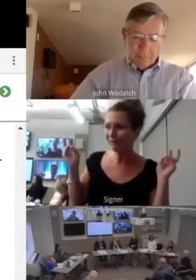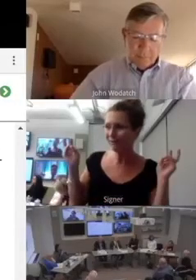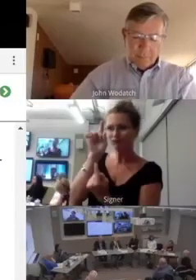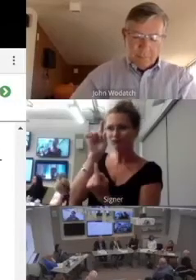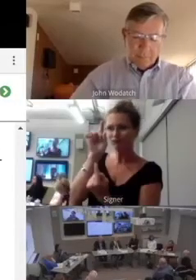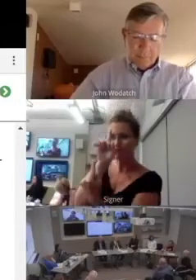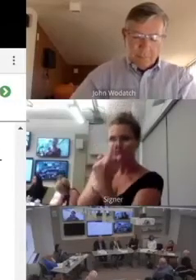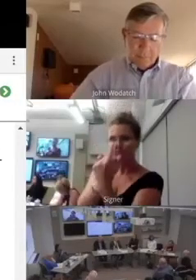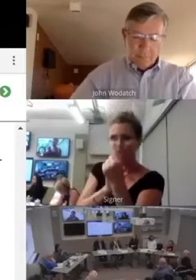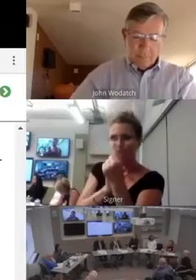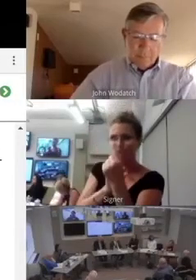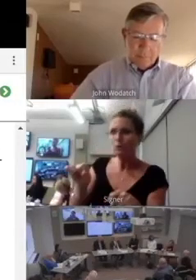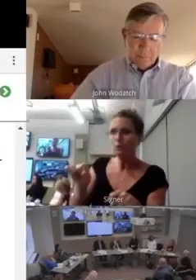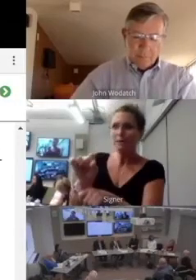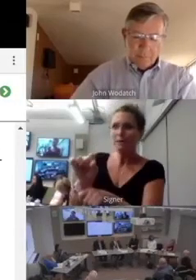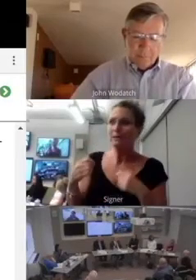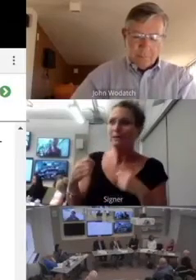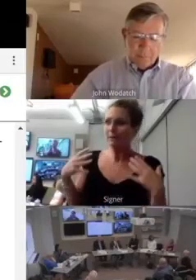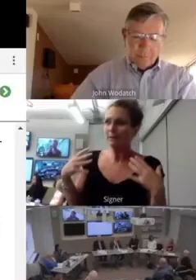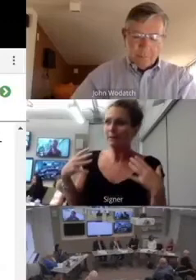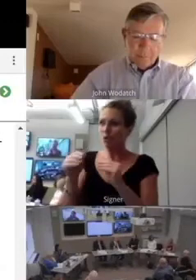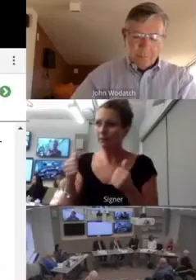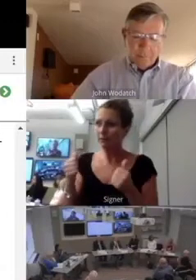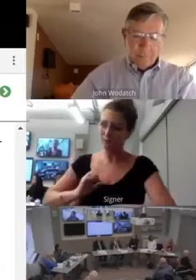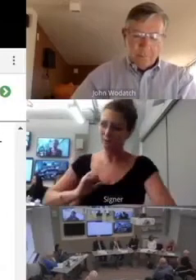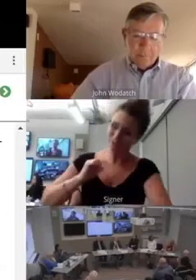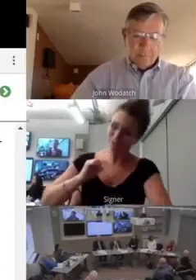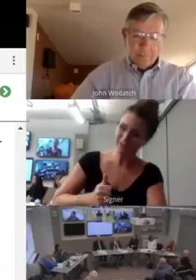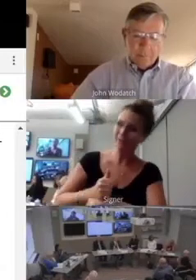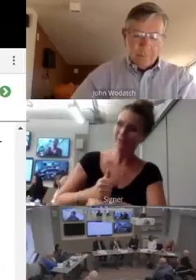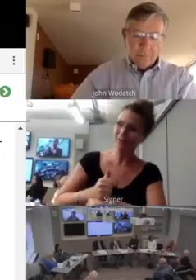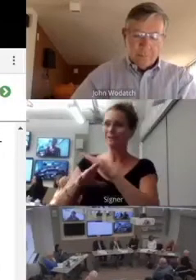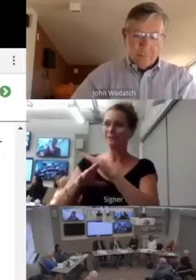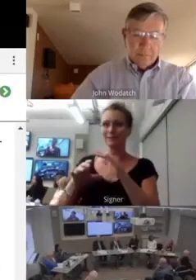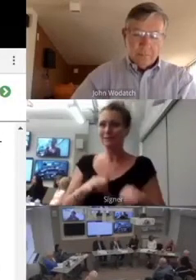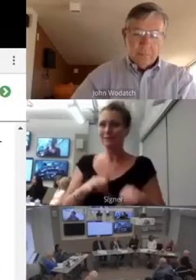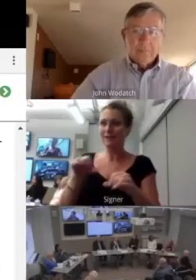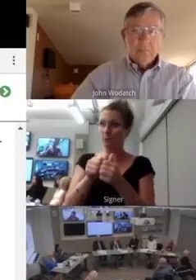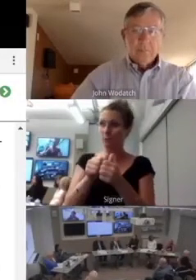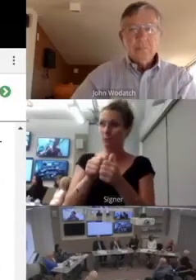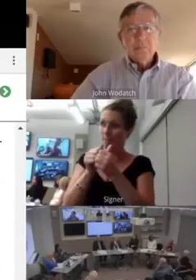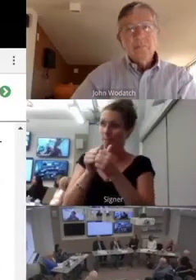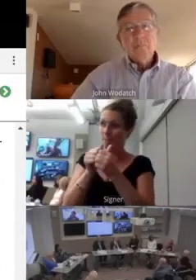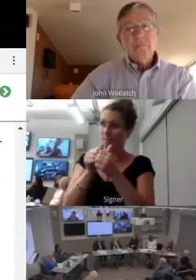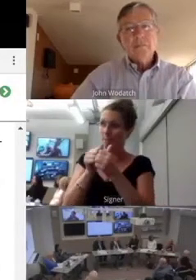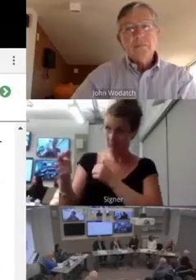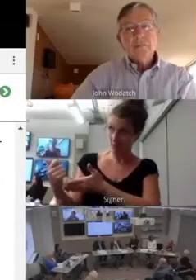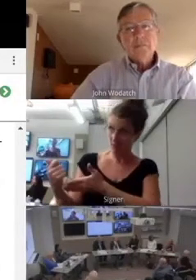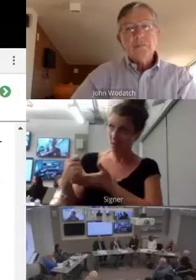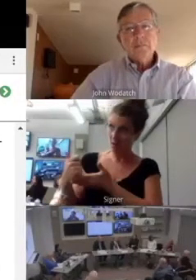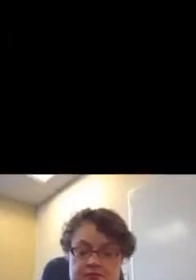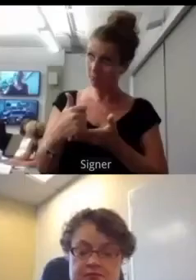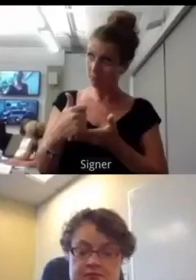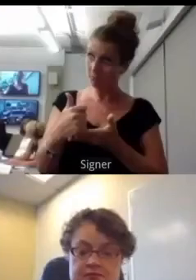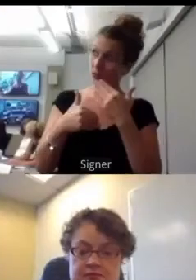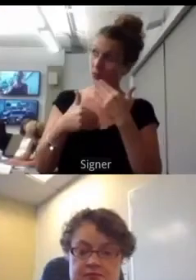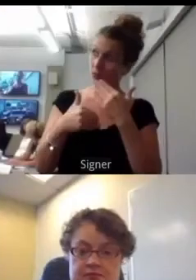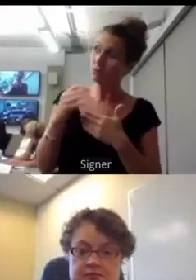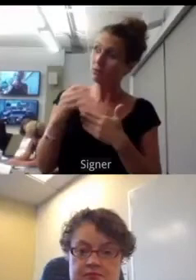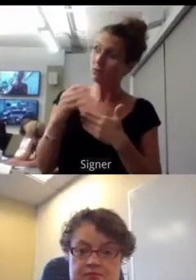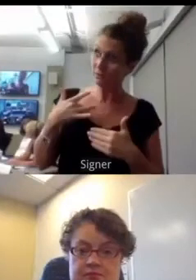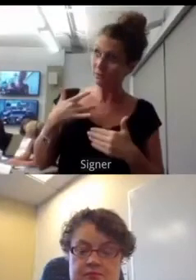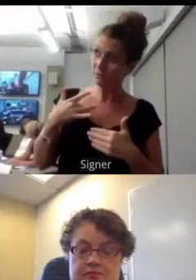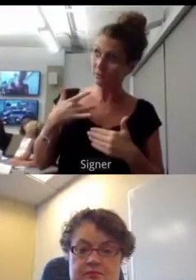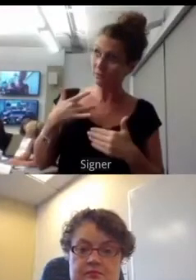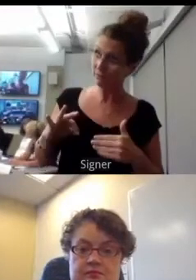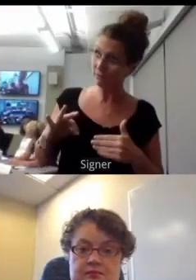standards passed, would this have been a helpful process? Is this something you would recommend to the federal government? I think so. I